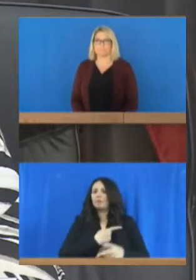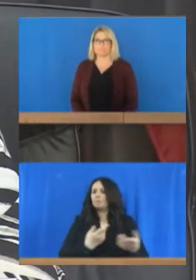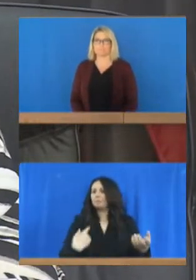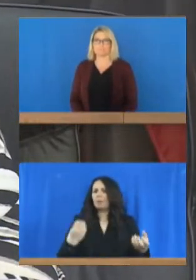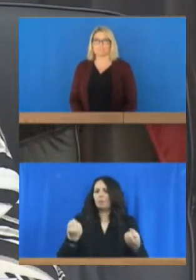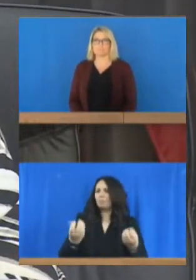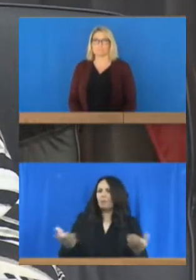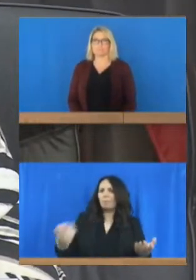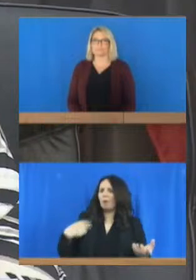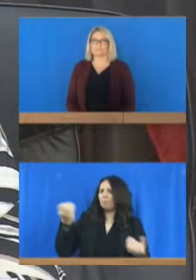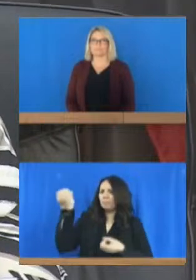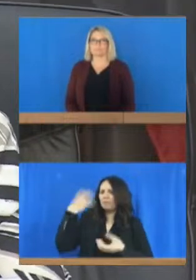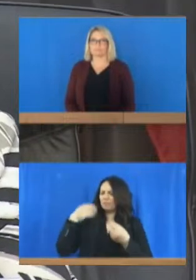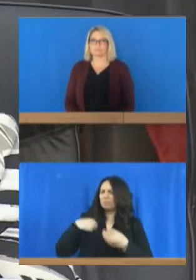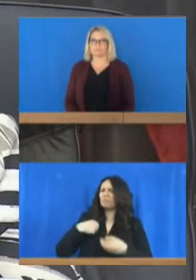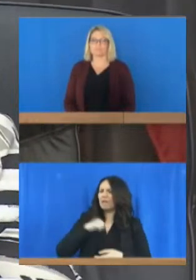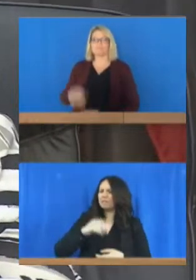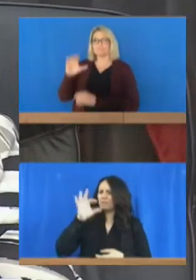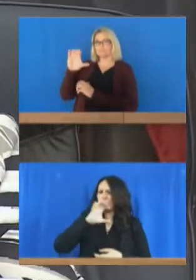linked?